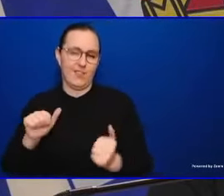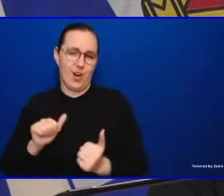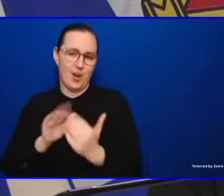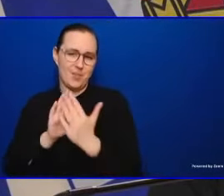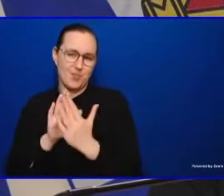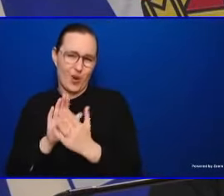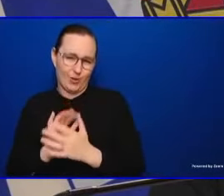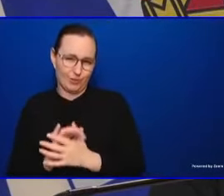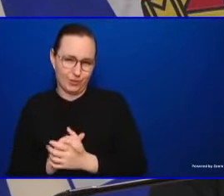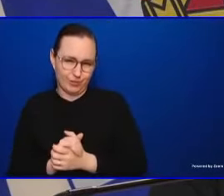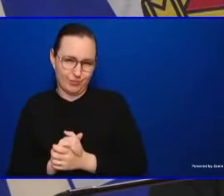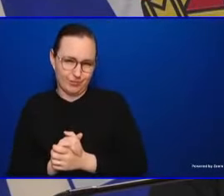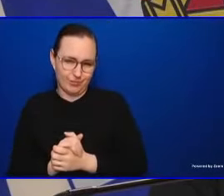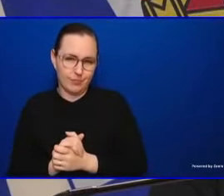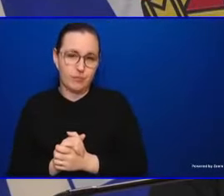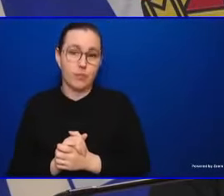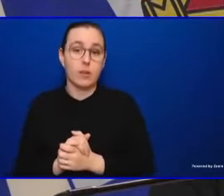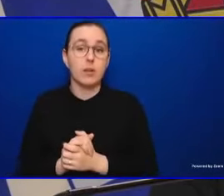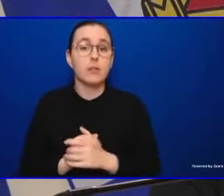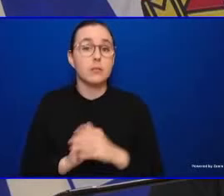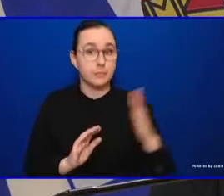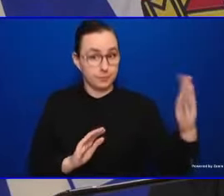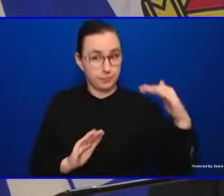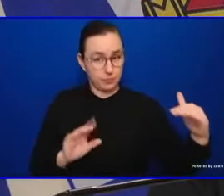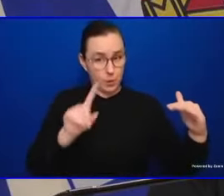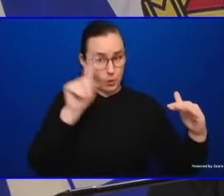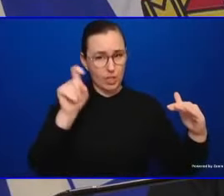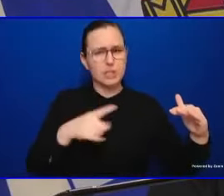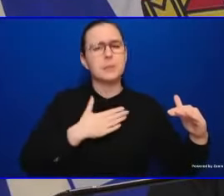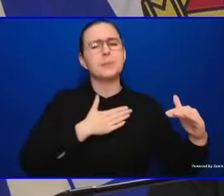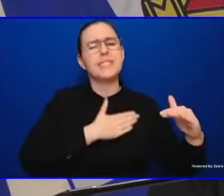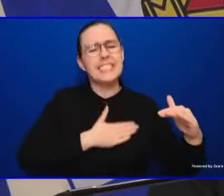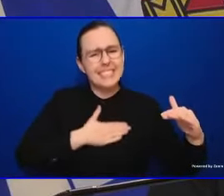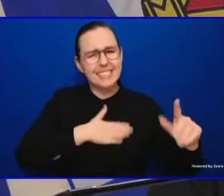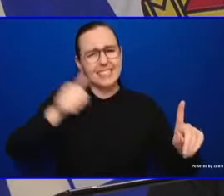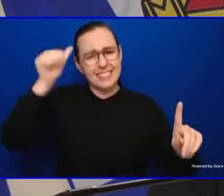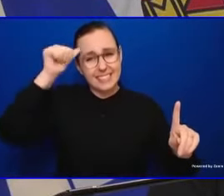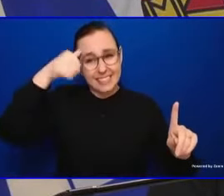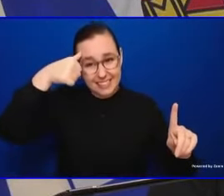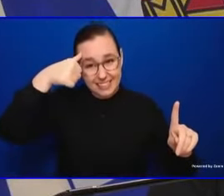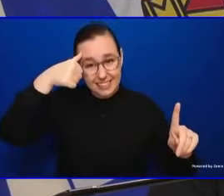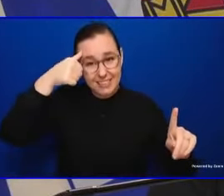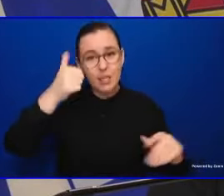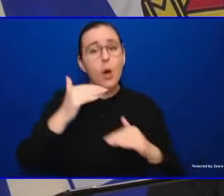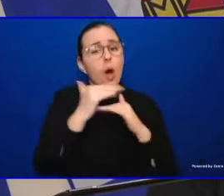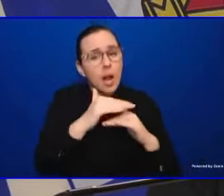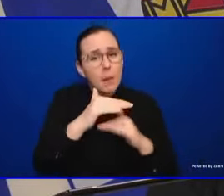as many of your colleagues as possible. Our next question goes to Sinjin Alexander, CTV.